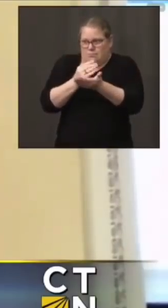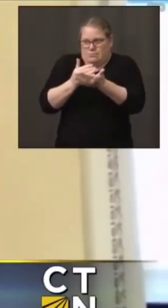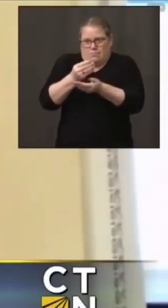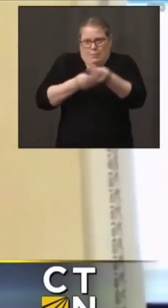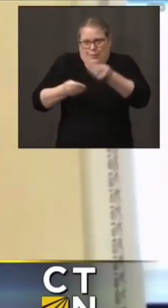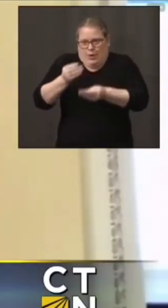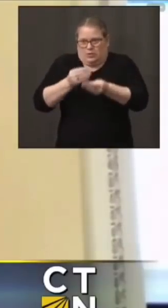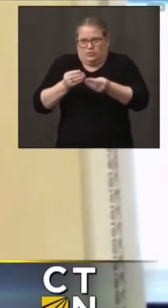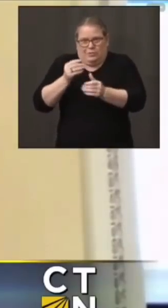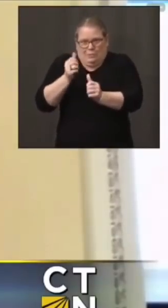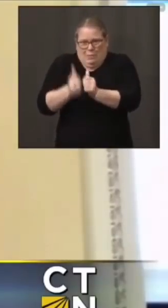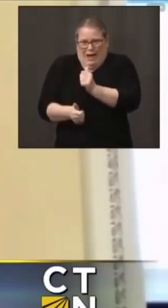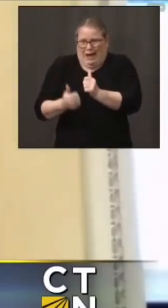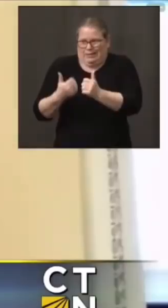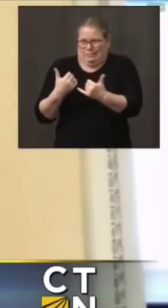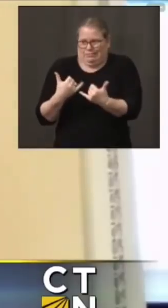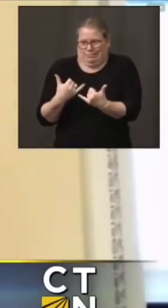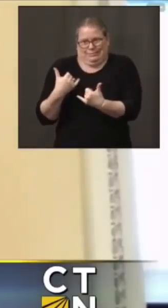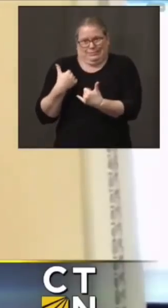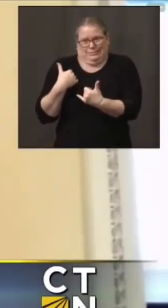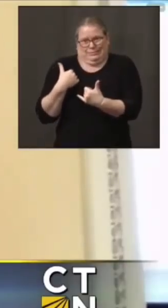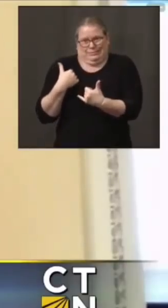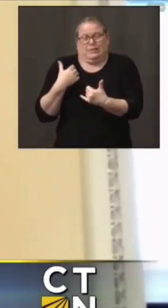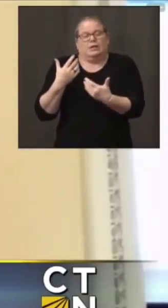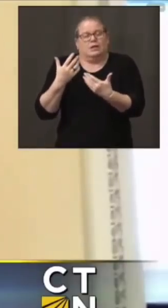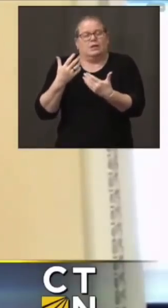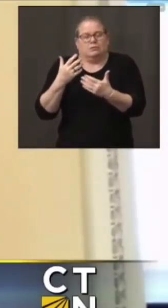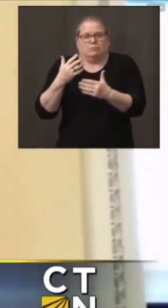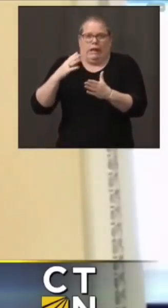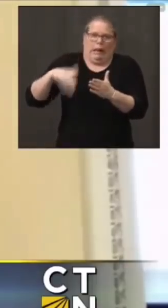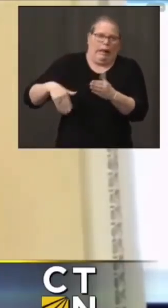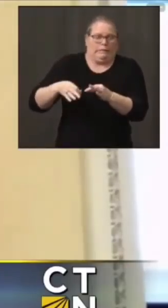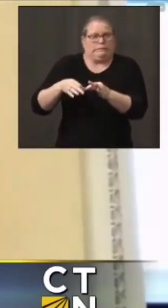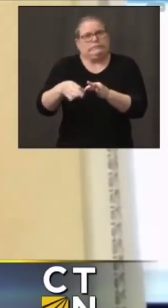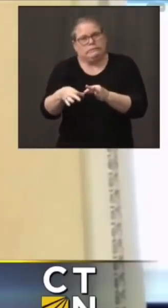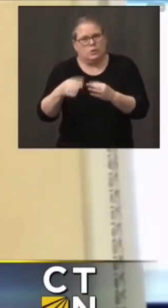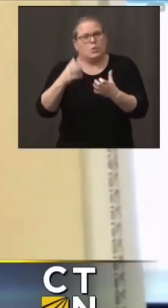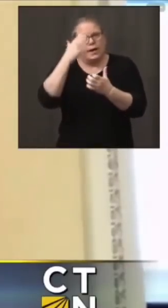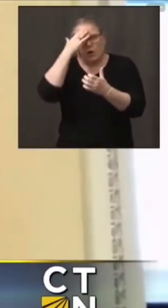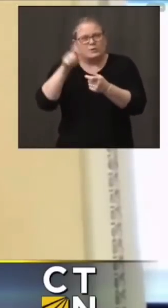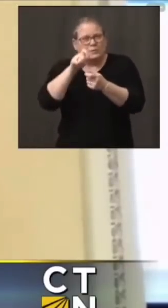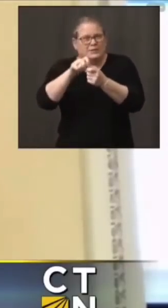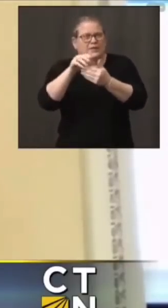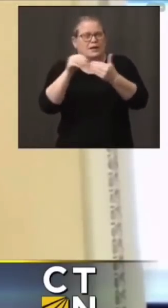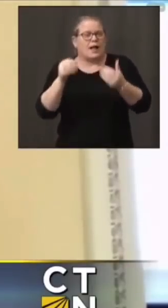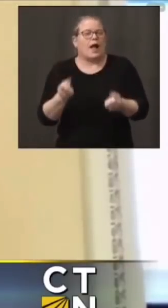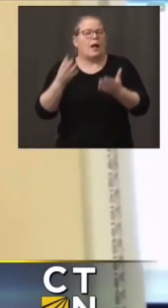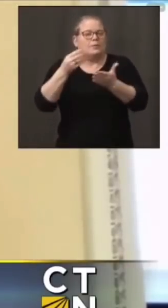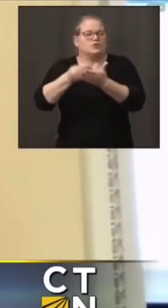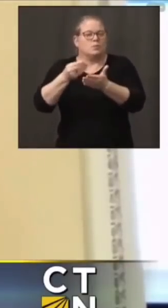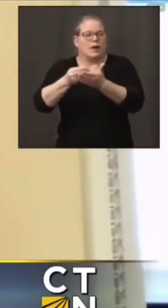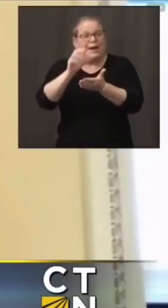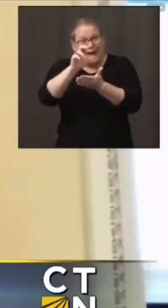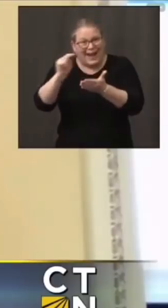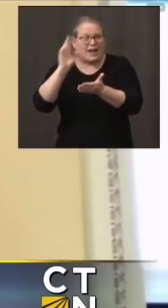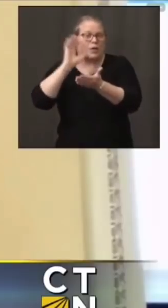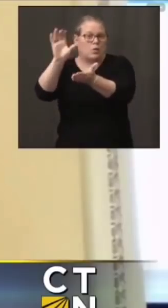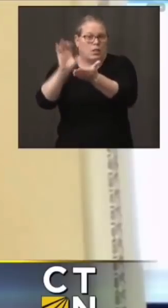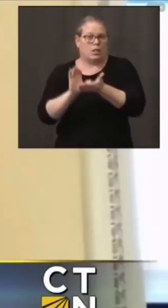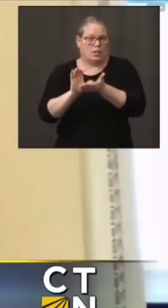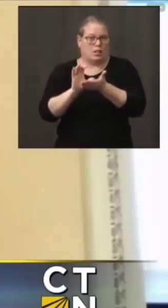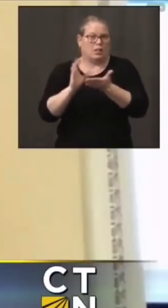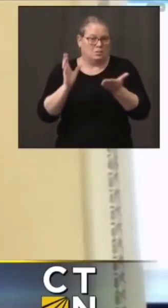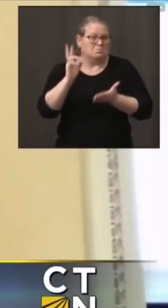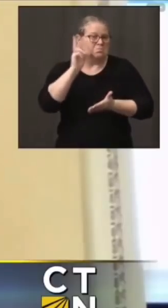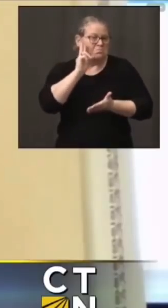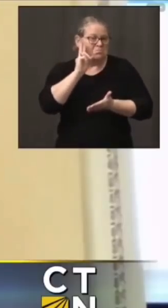we know specifically the dollar amounts that we are getting in Connecticut. I might add, with regard